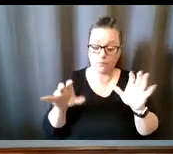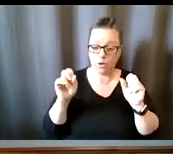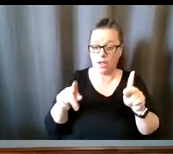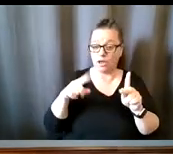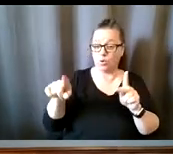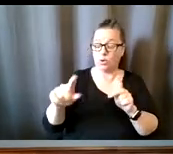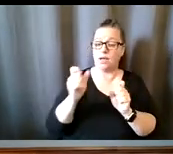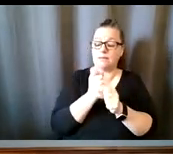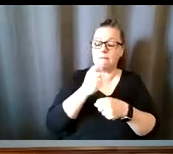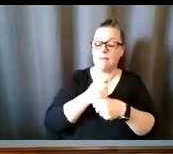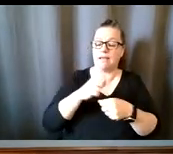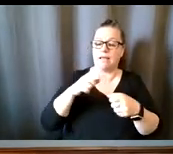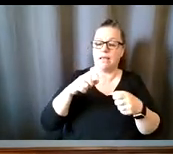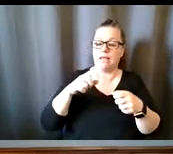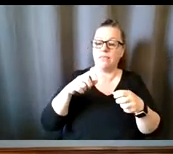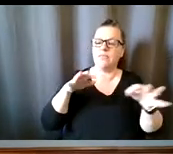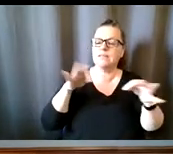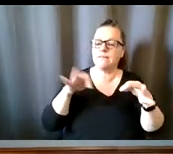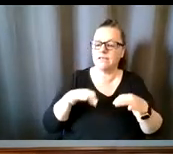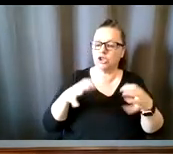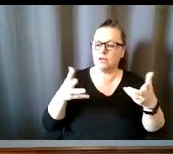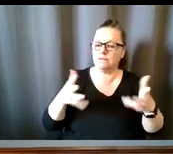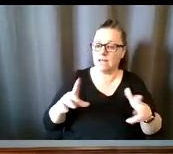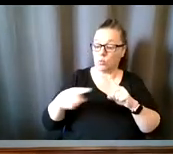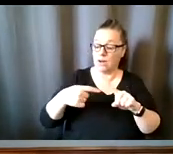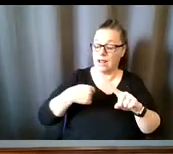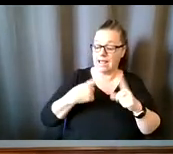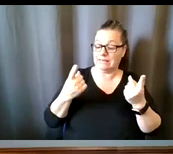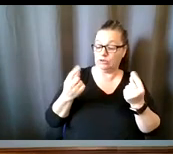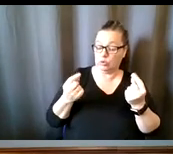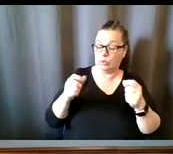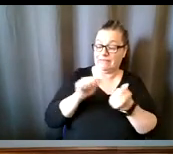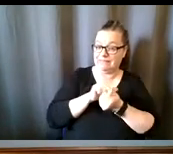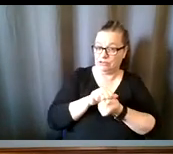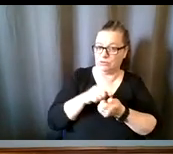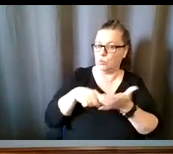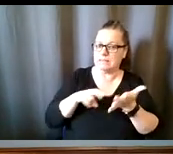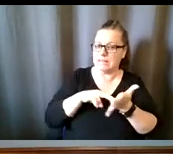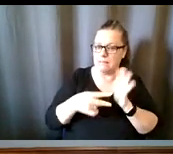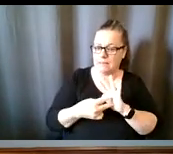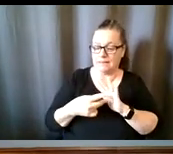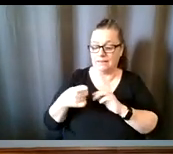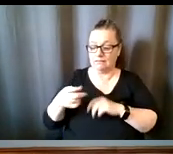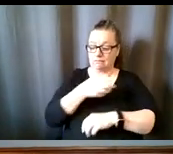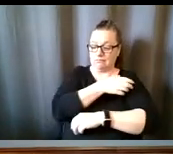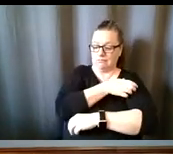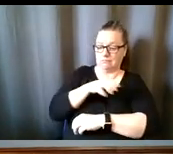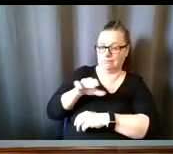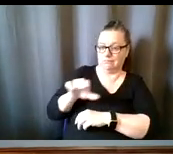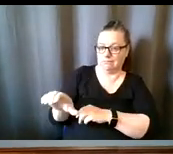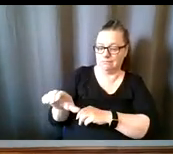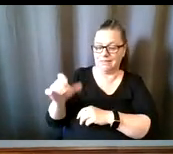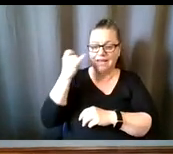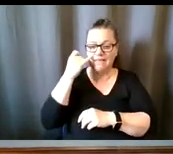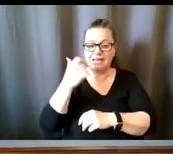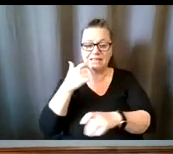create the definition of done? When I say doing the dishes, what does that mean? And so here's the power of that. They knew what needed to get done. And if they try saying,